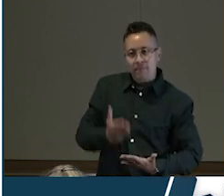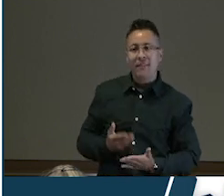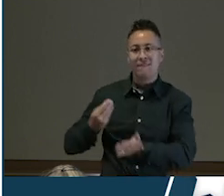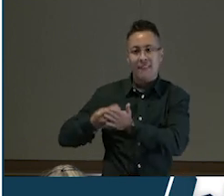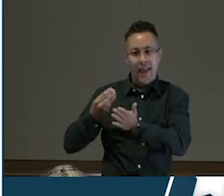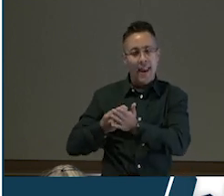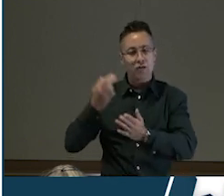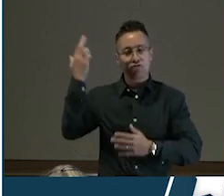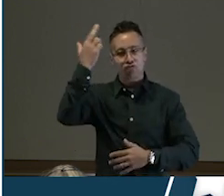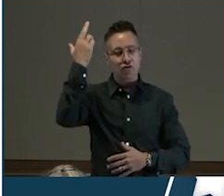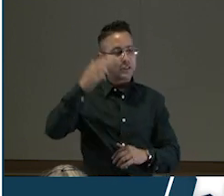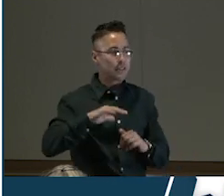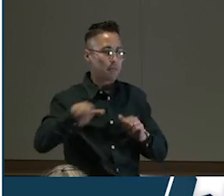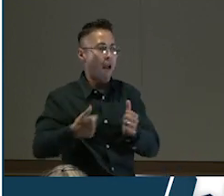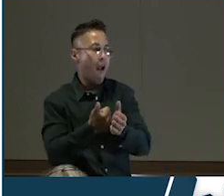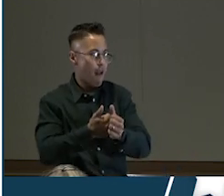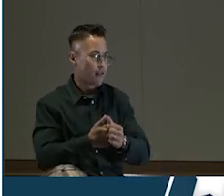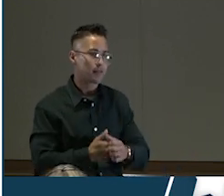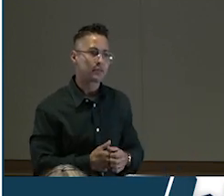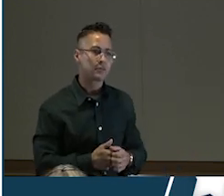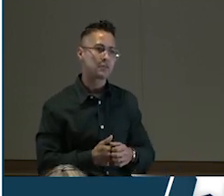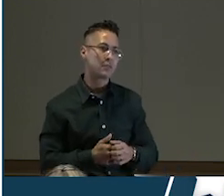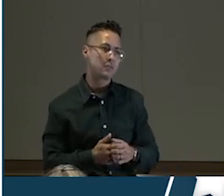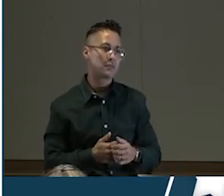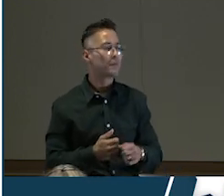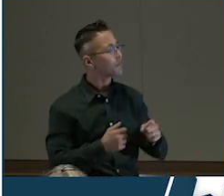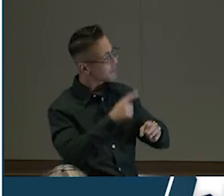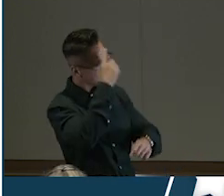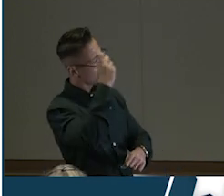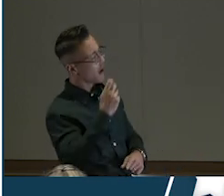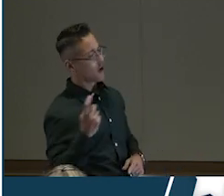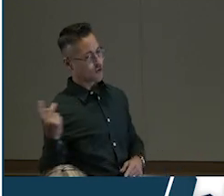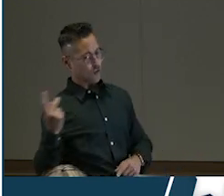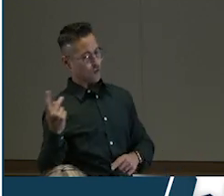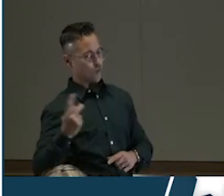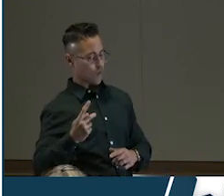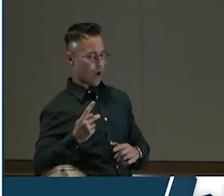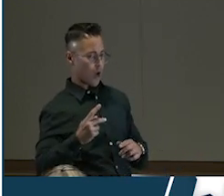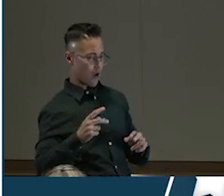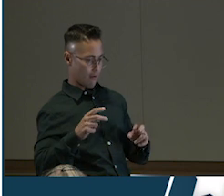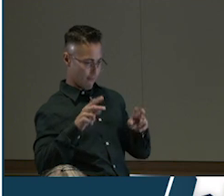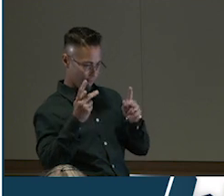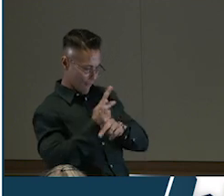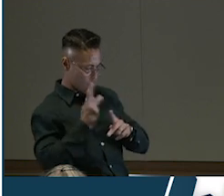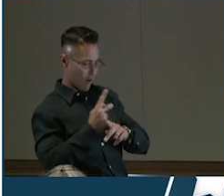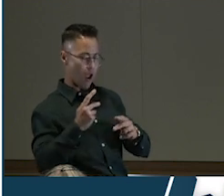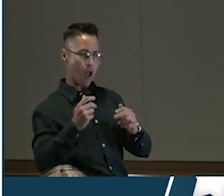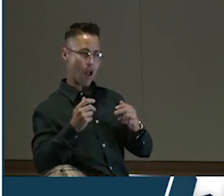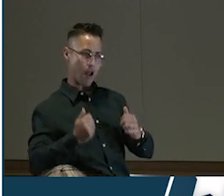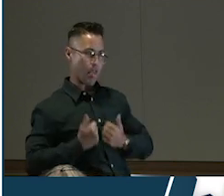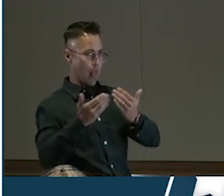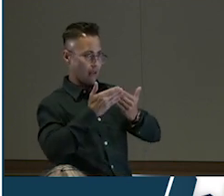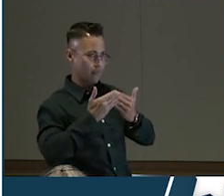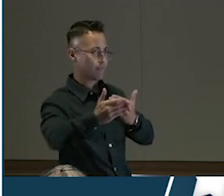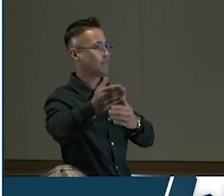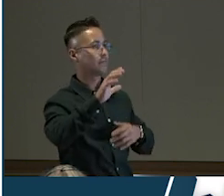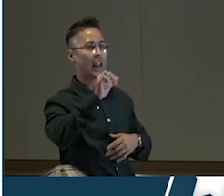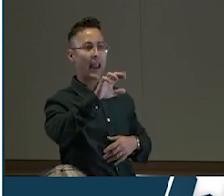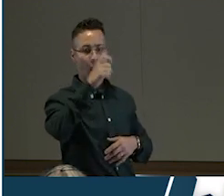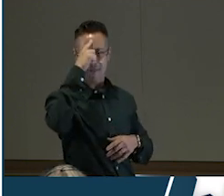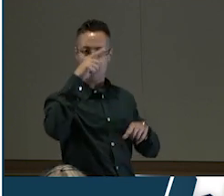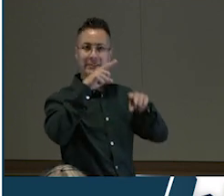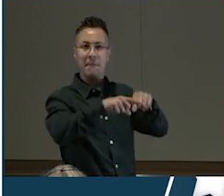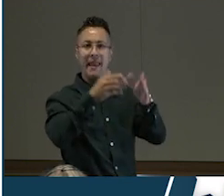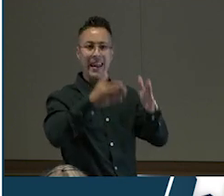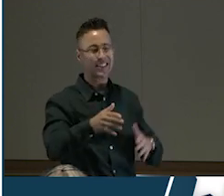for. Okay. So there's, personal preference in Because there. we're looking at, lifetime care for a dependent, so. Correct. So to that point,